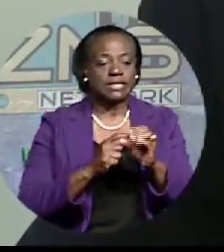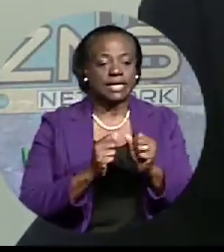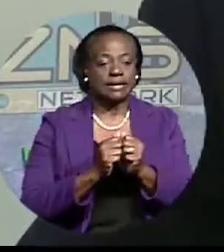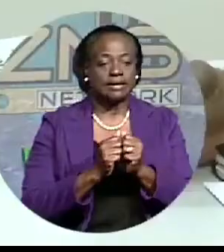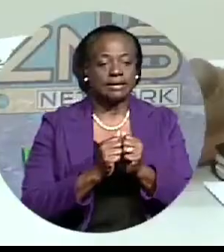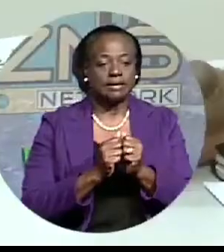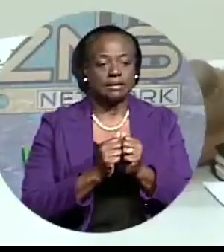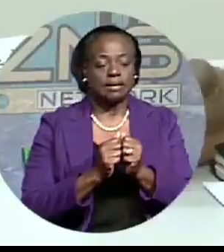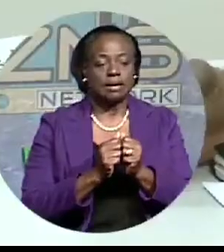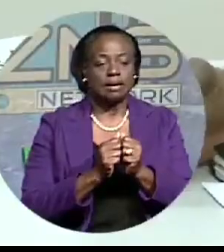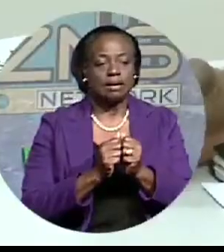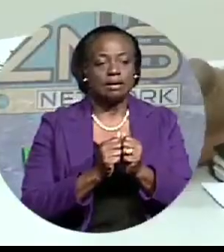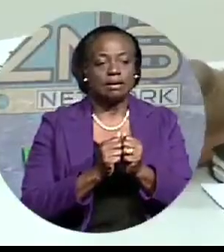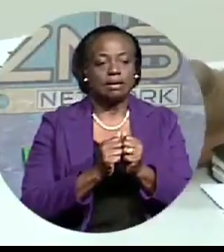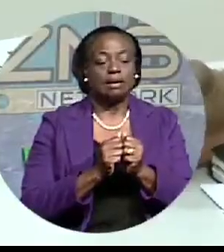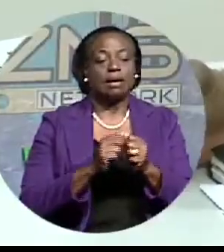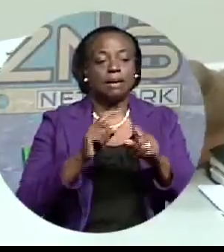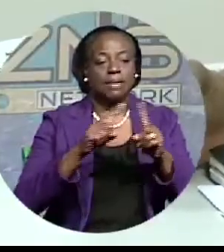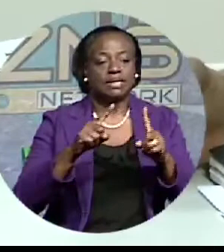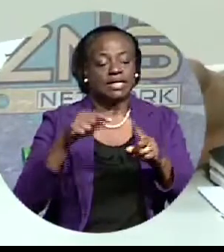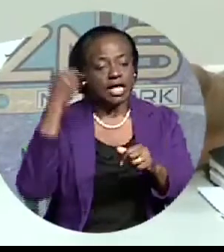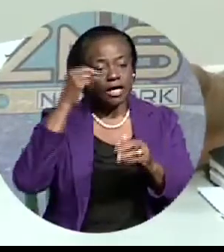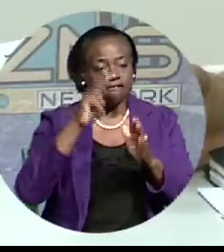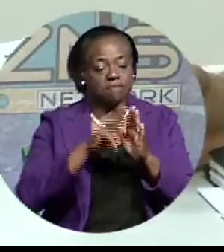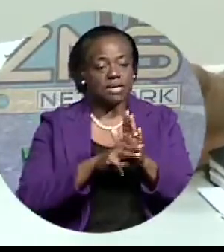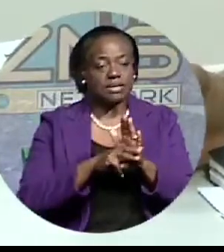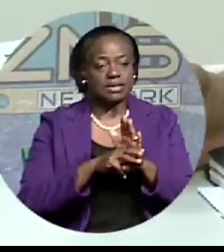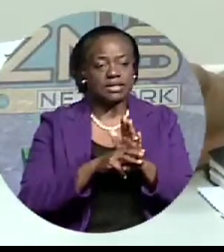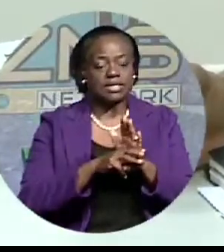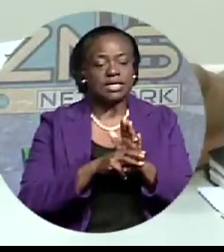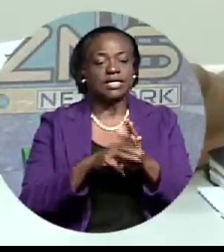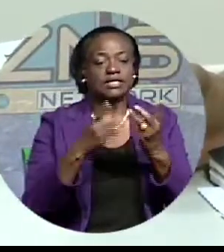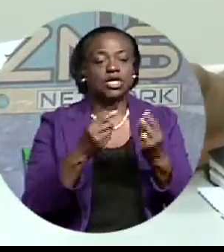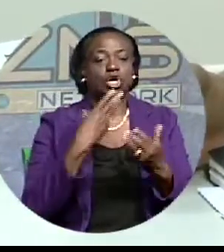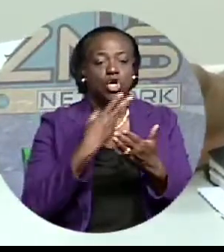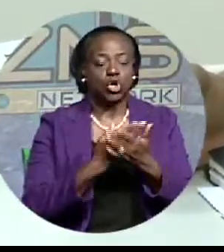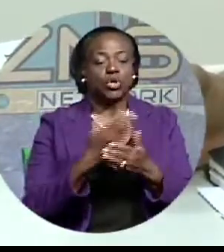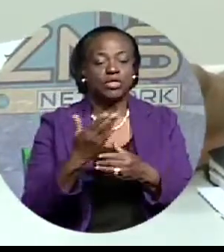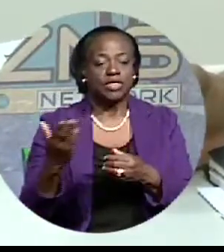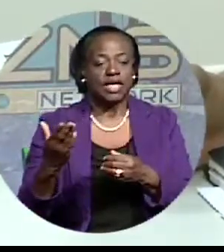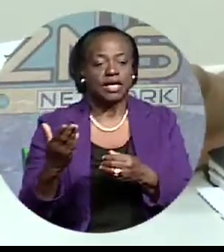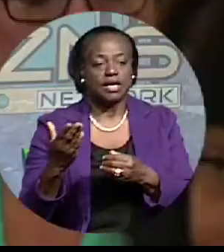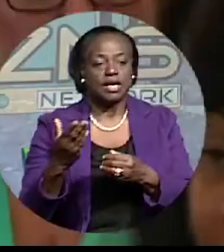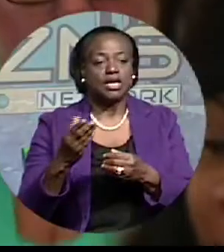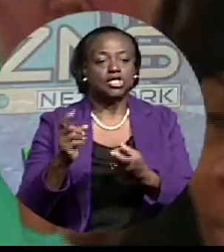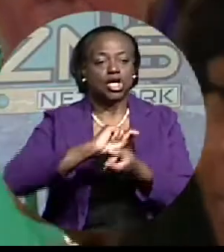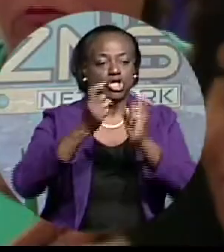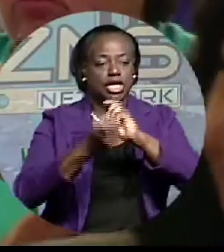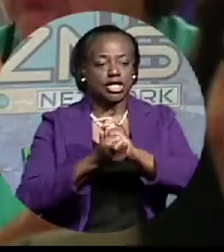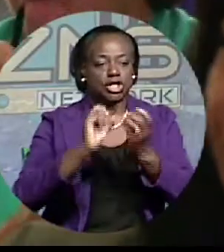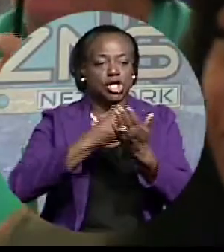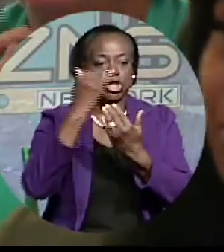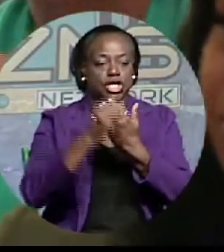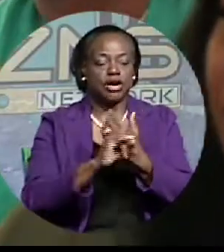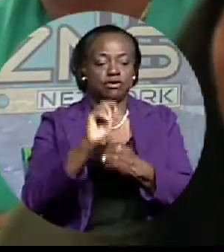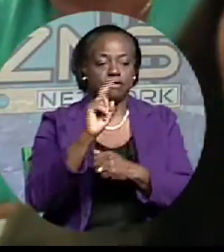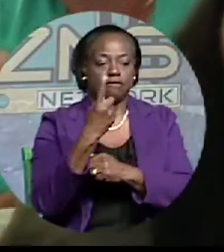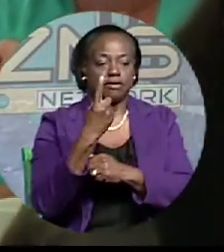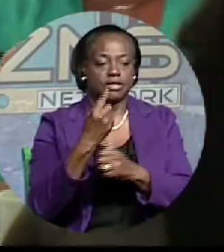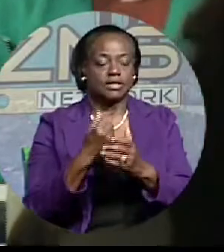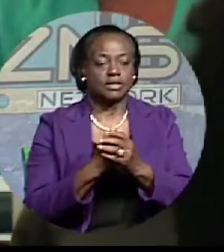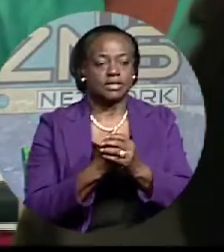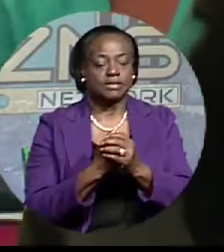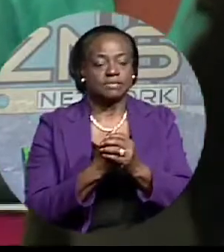might have been better. I think the government's done a very good job indeed in getting ready for a January 1 introduction. The business